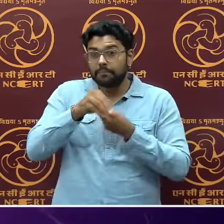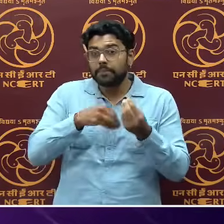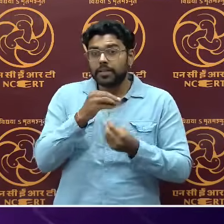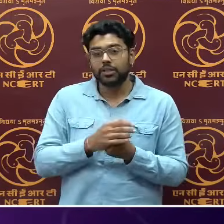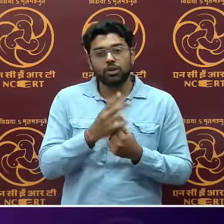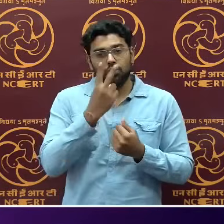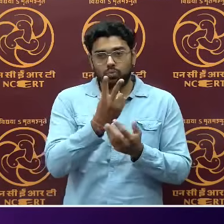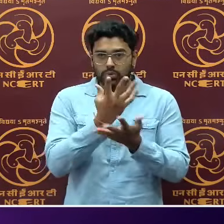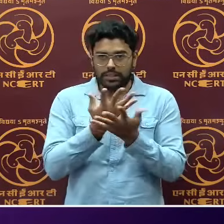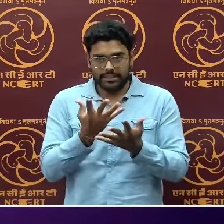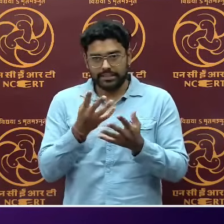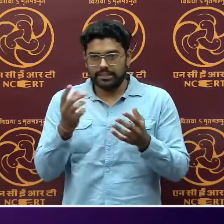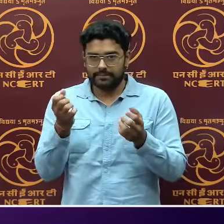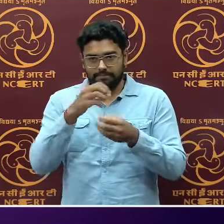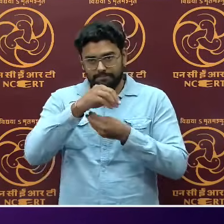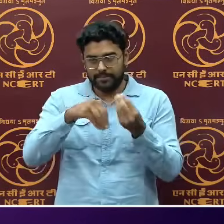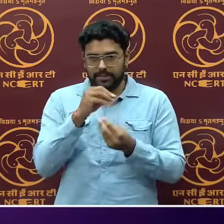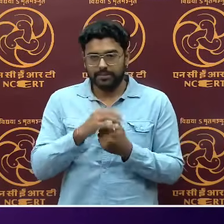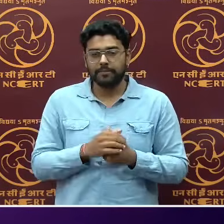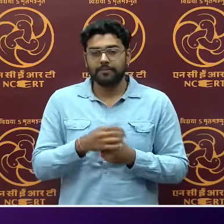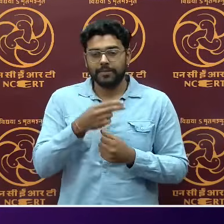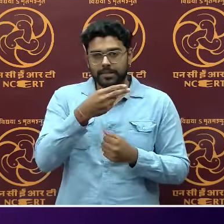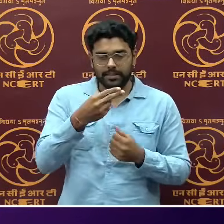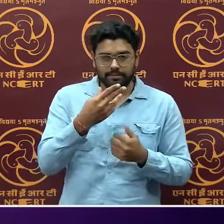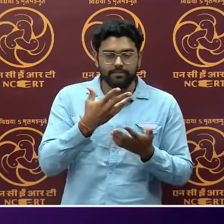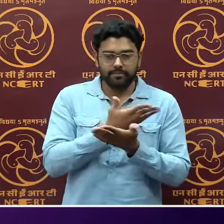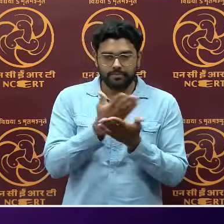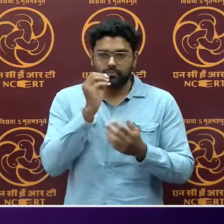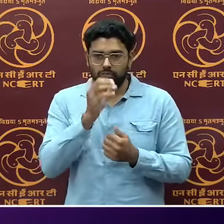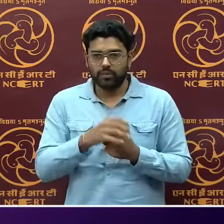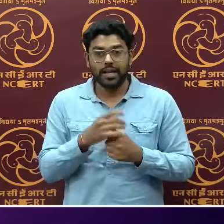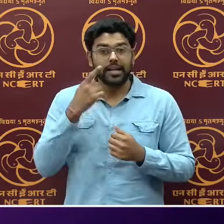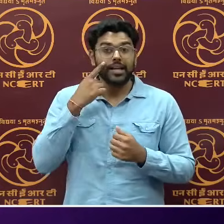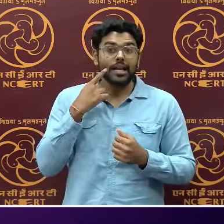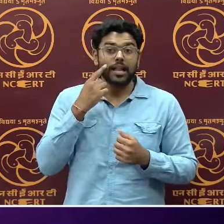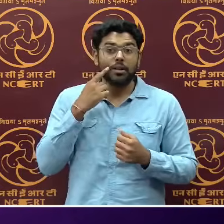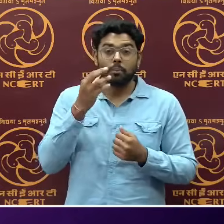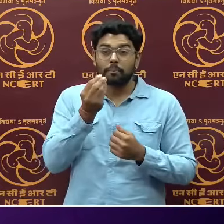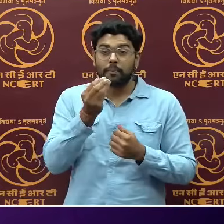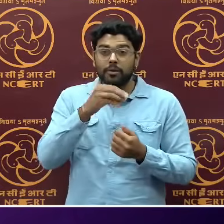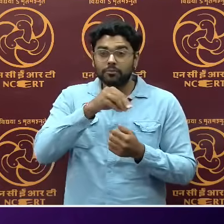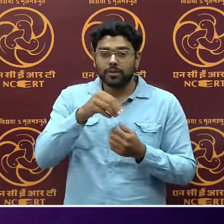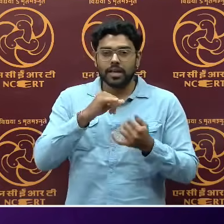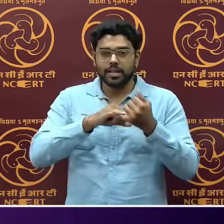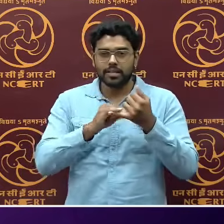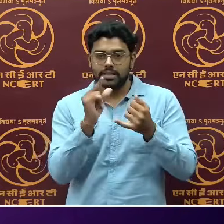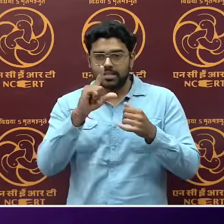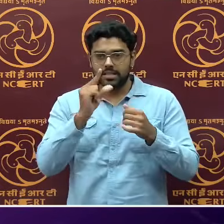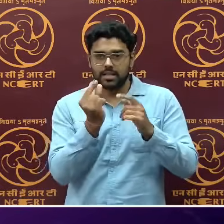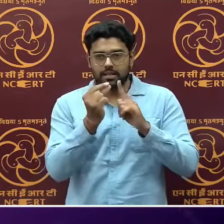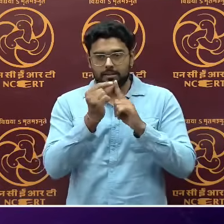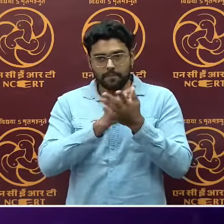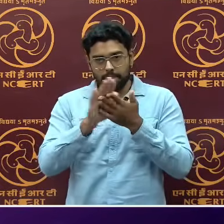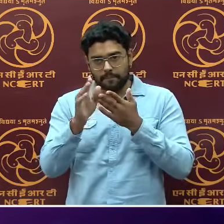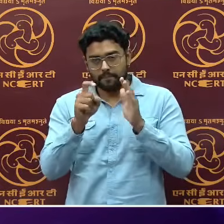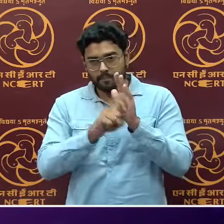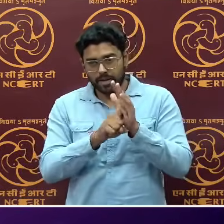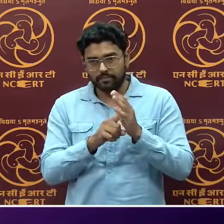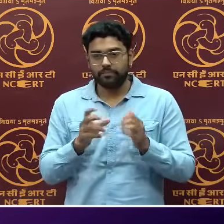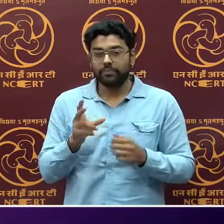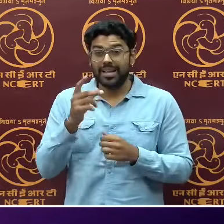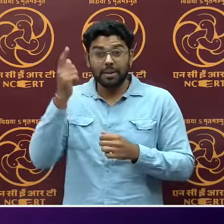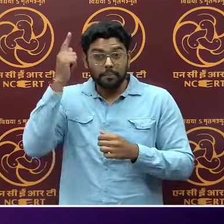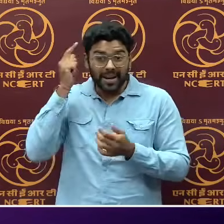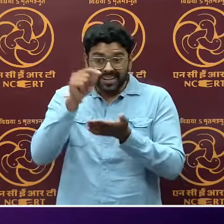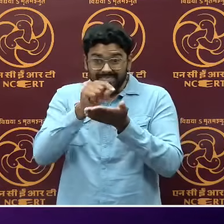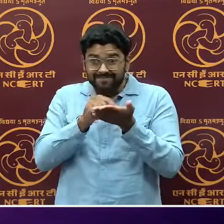two substances. I'll name them for ease of you. The yellow color powder is sulfur, and the black dots that are visible